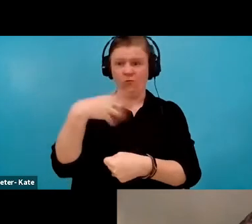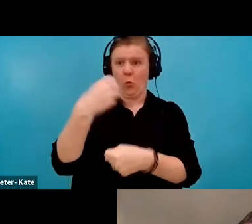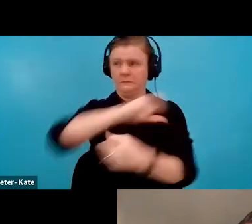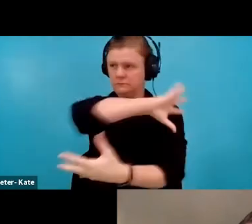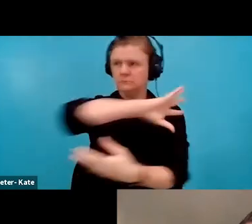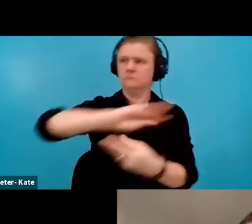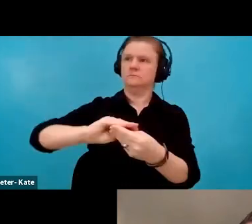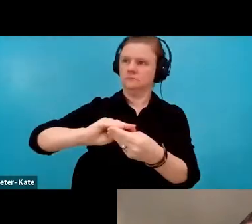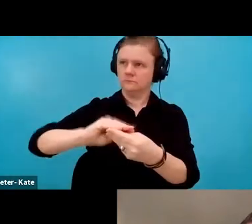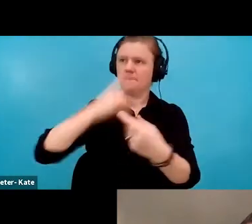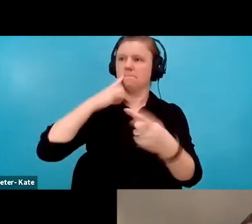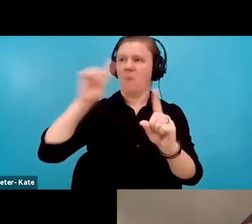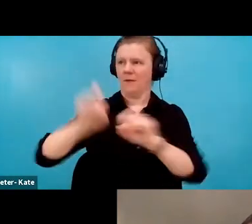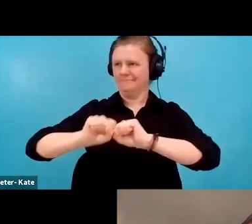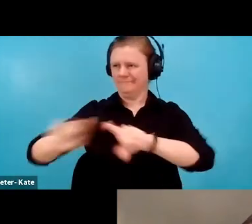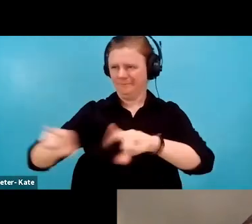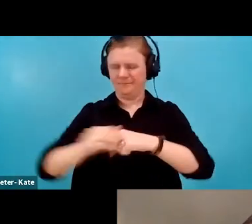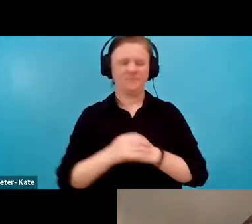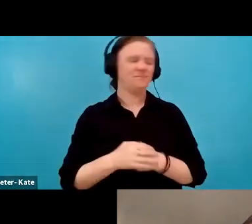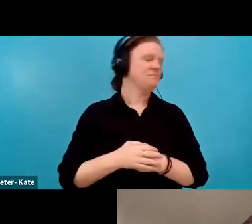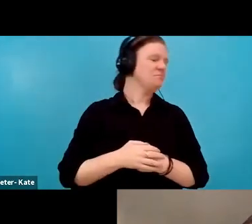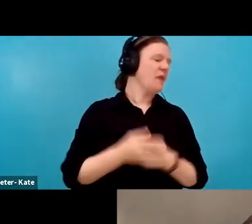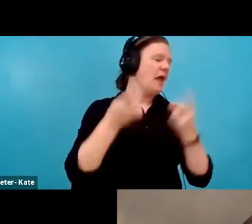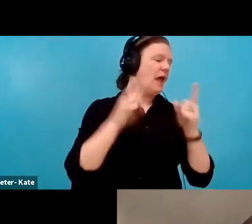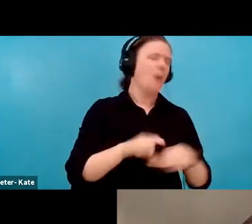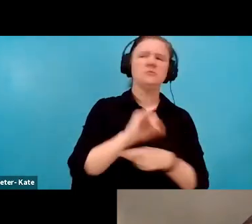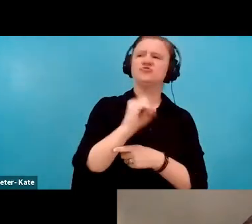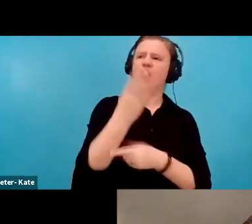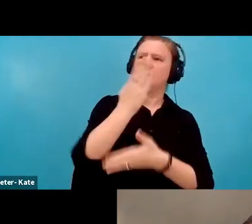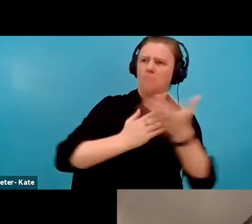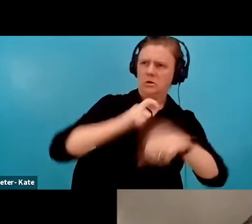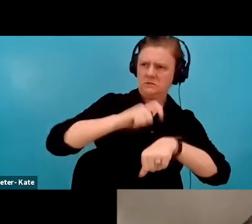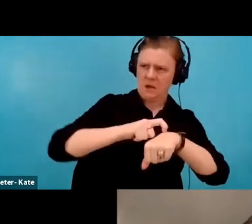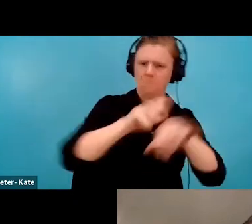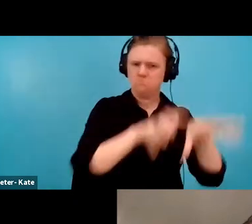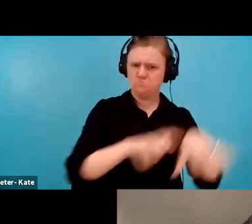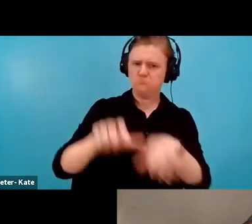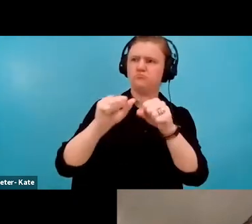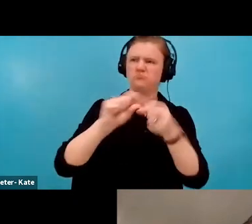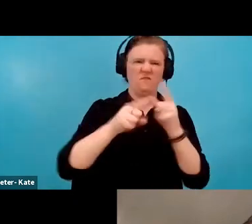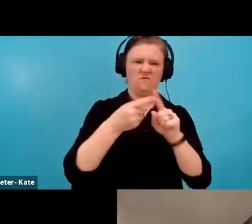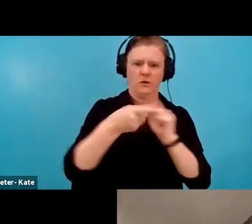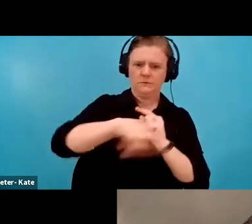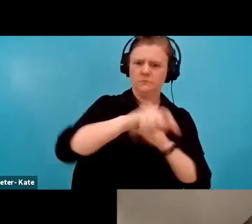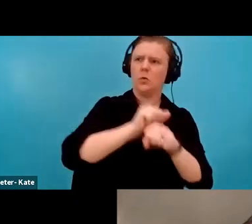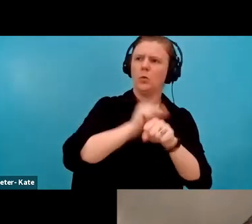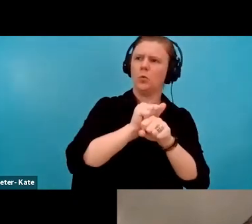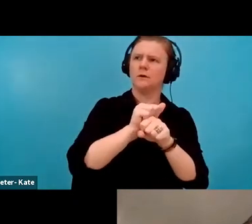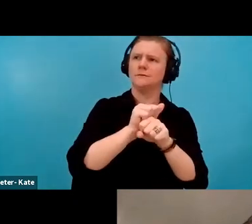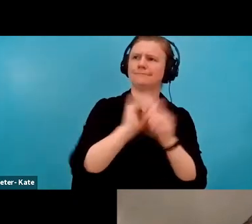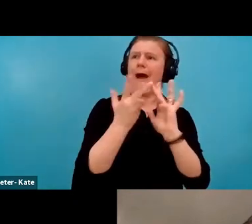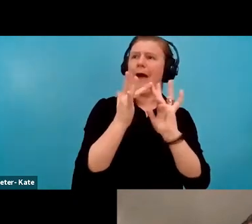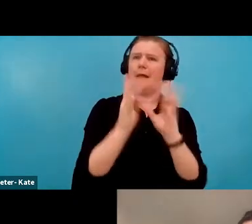What happened was I had taken a part-time job with some friends working at an online meeting company, oddly